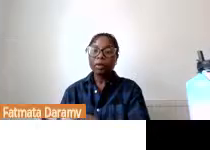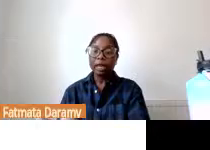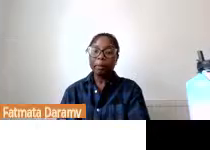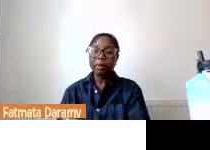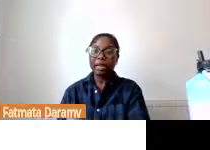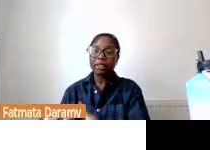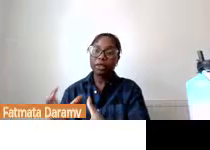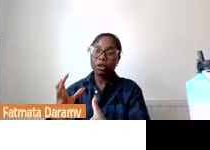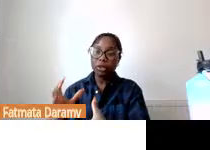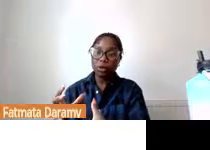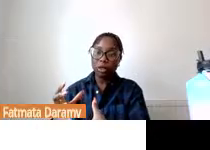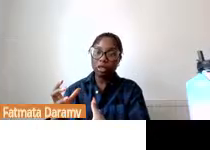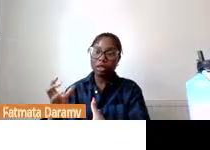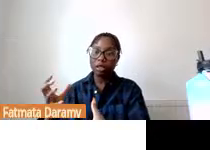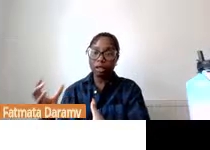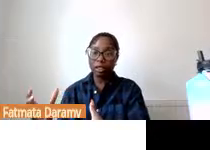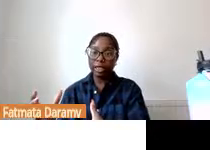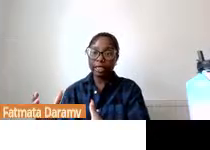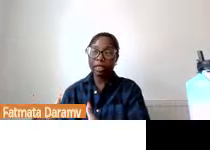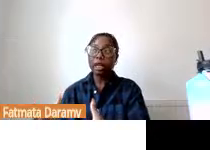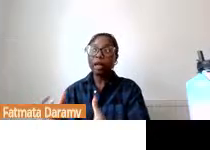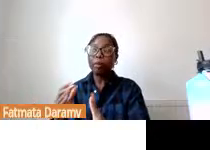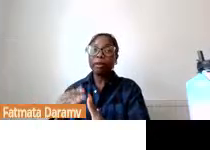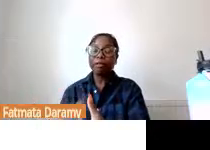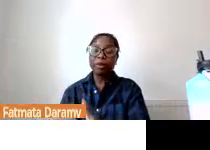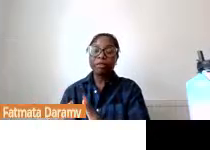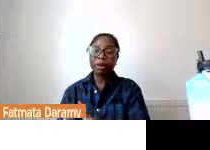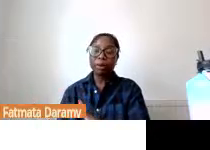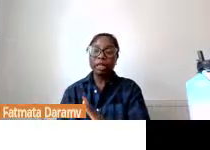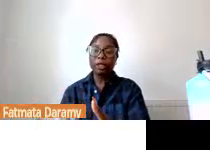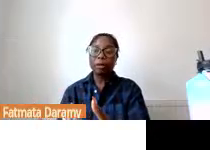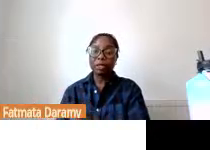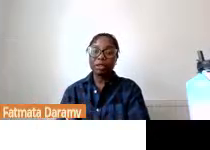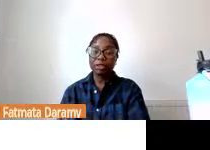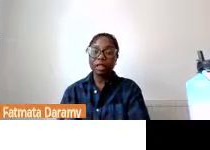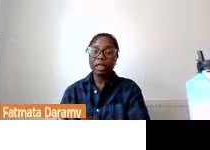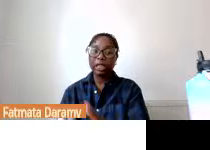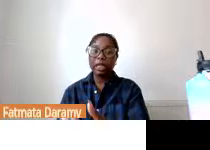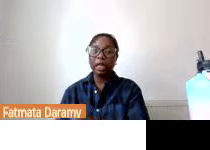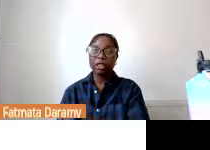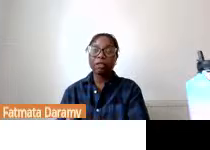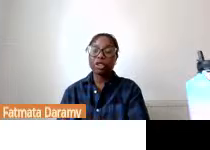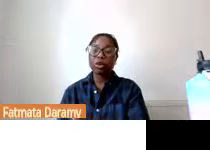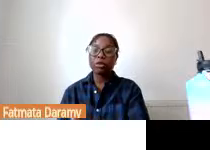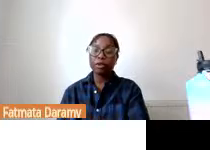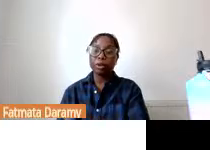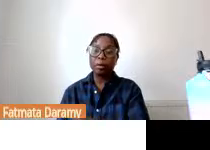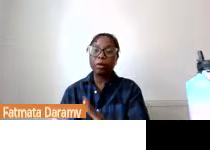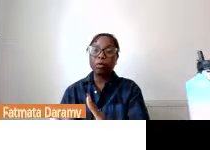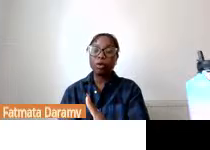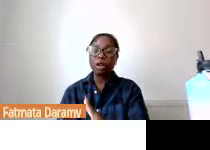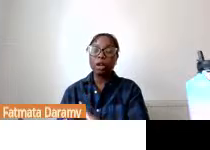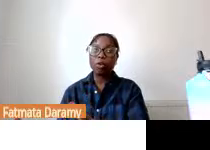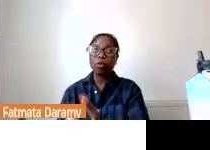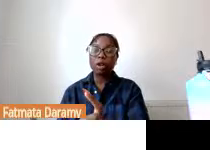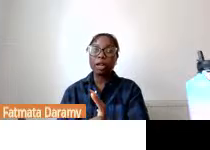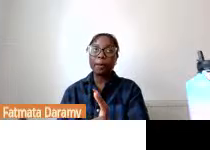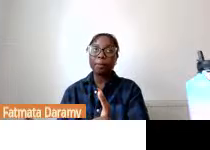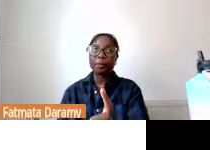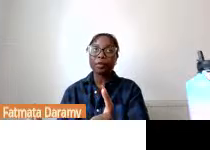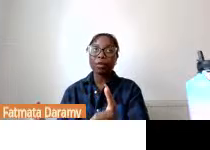neuroscience impacts student success, but very, very specifically individuals from